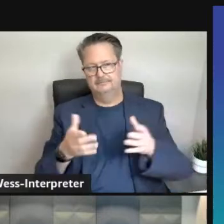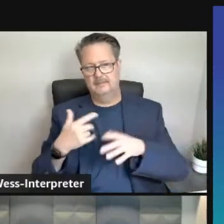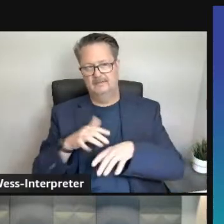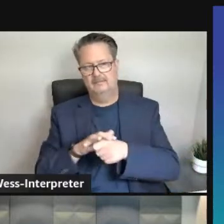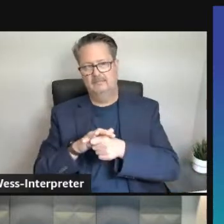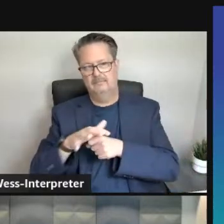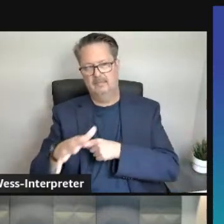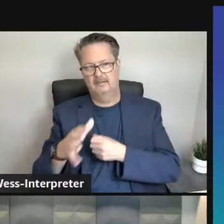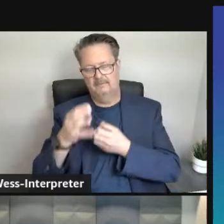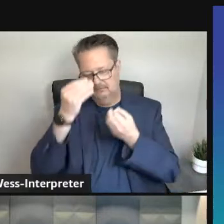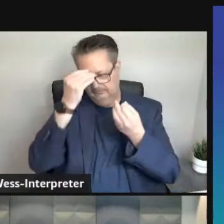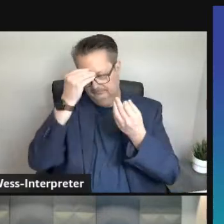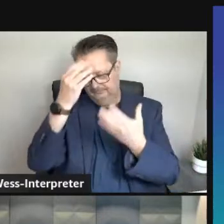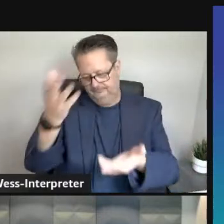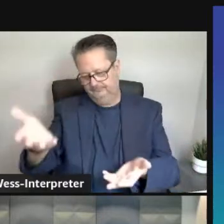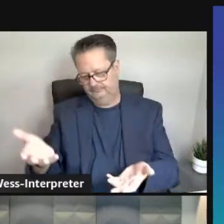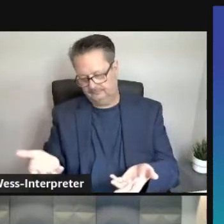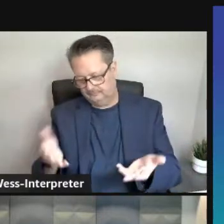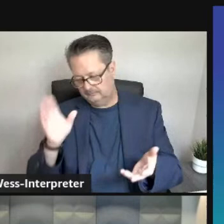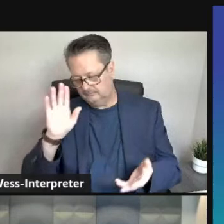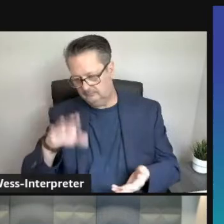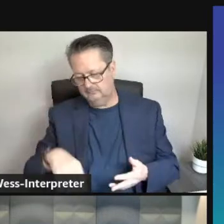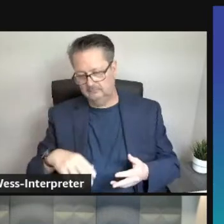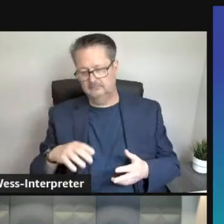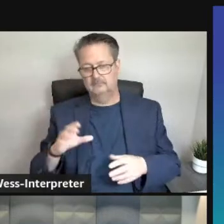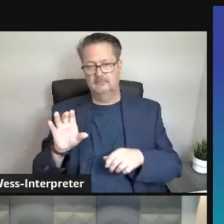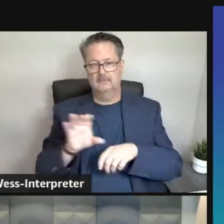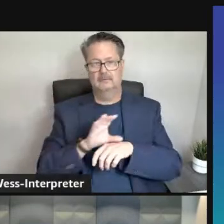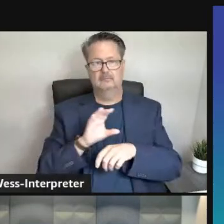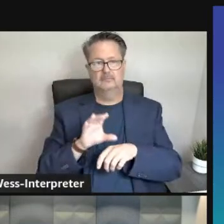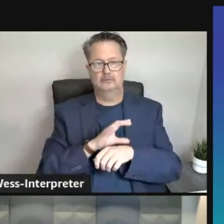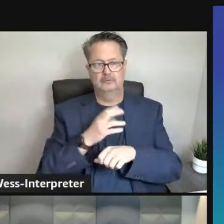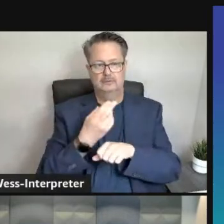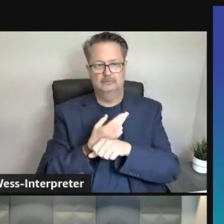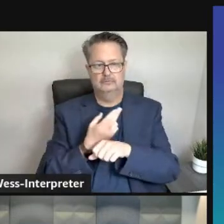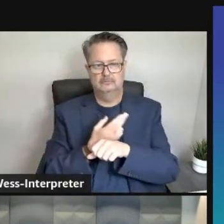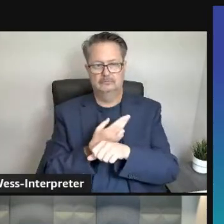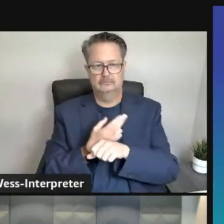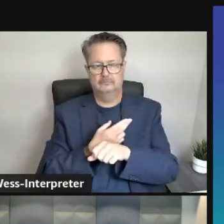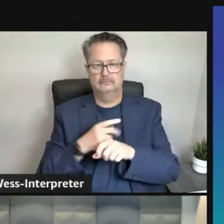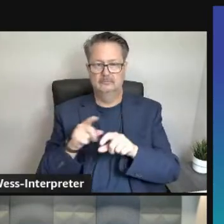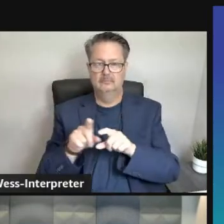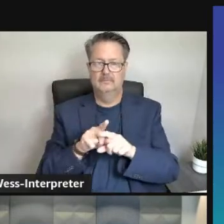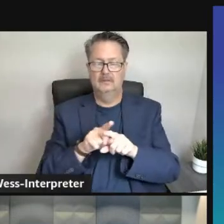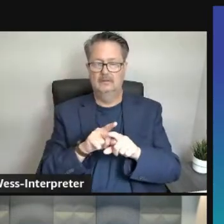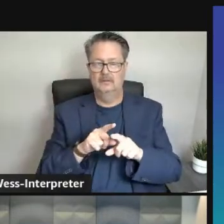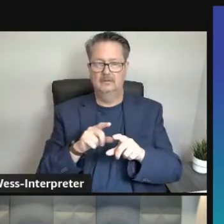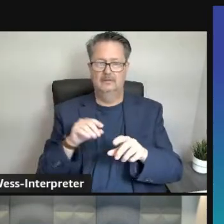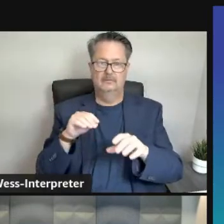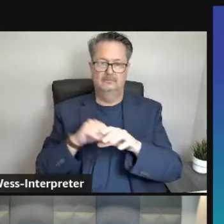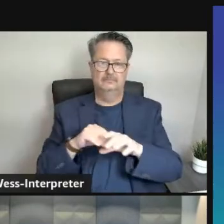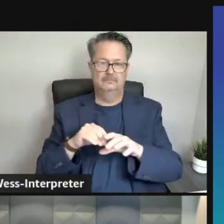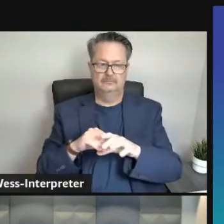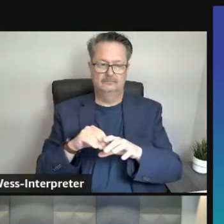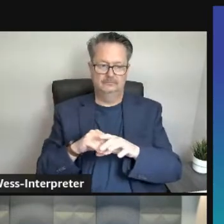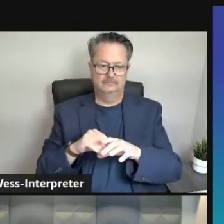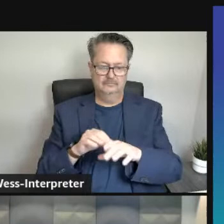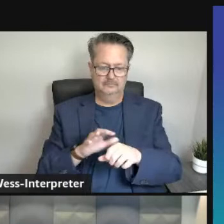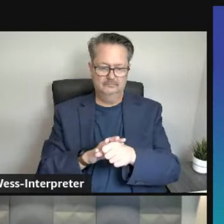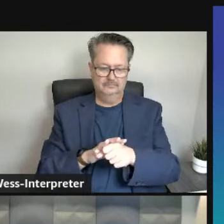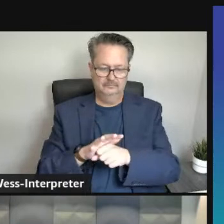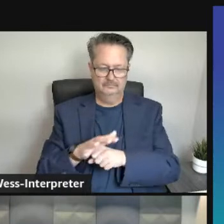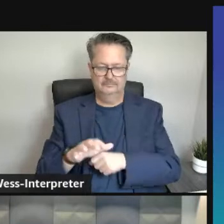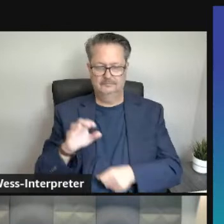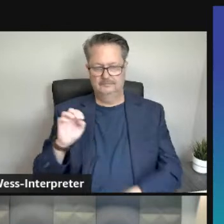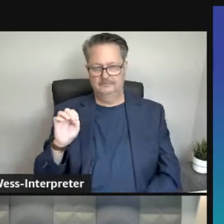Inferentia, the compute which you can choose. And also the storages are like, there's plenty of options for the storages like